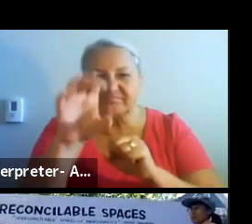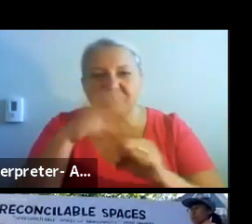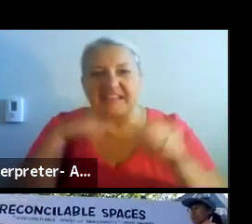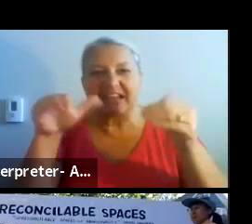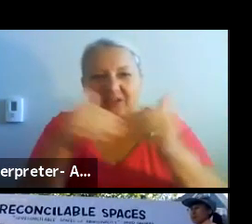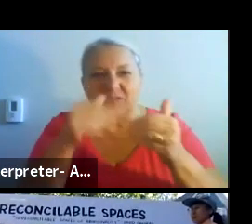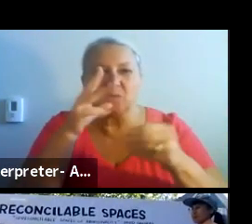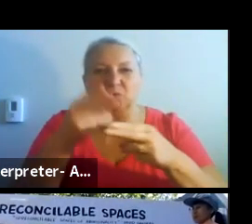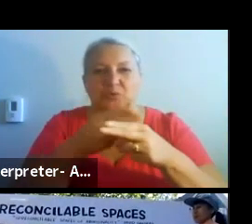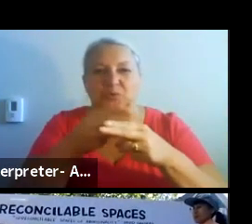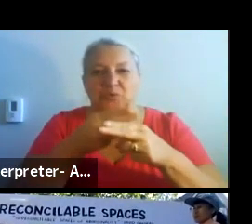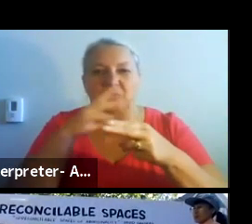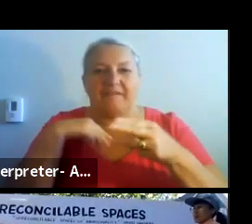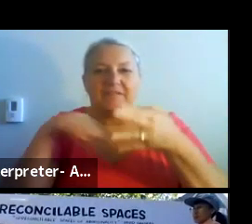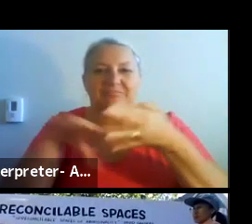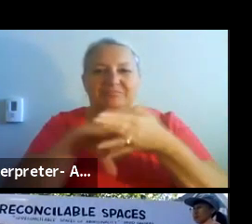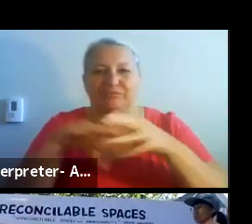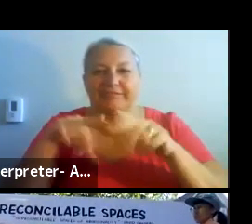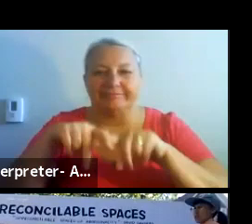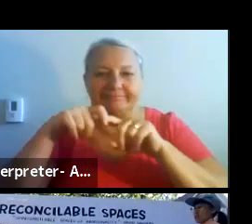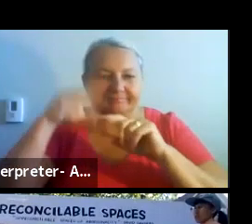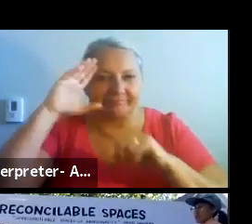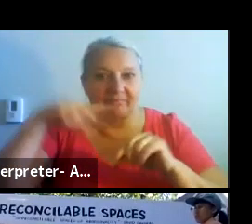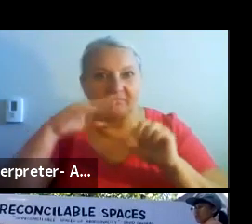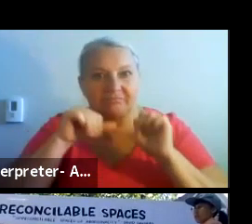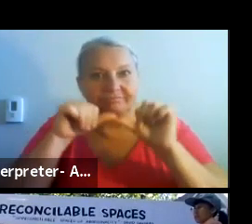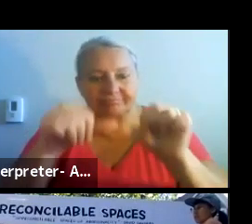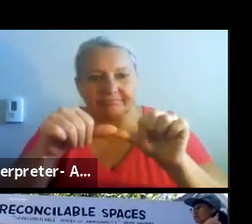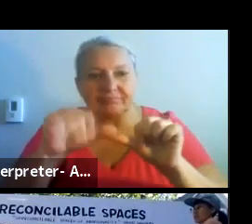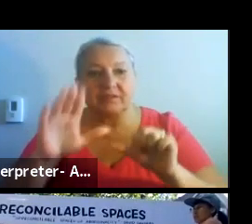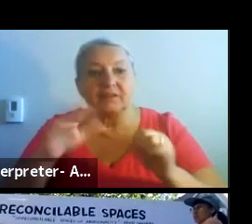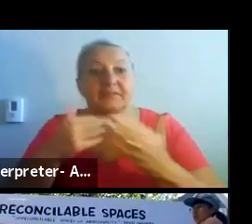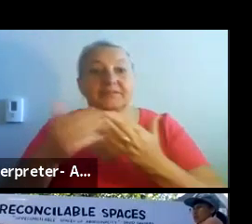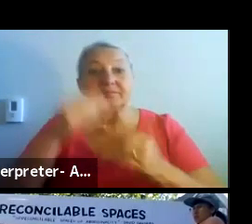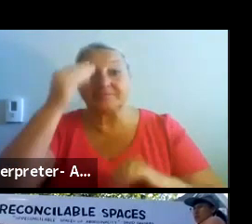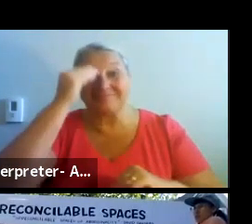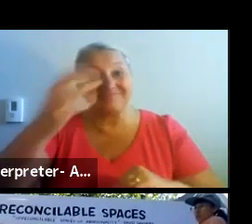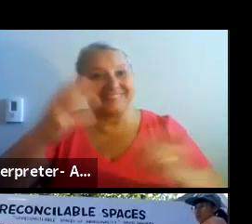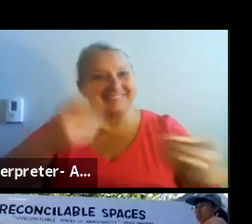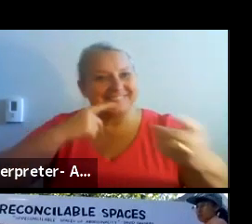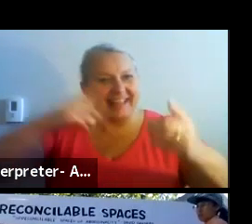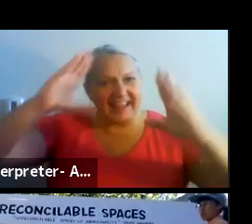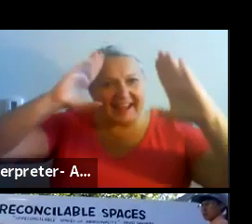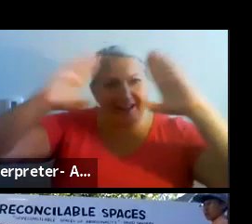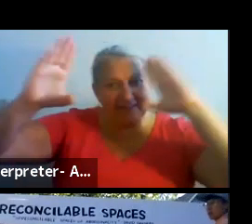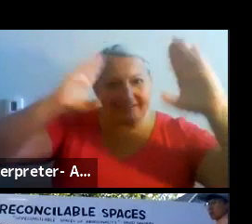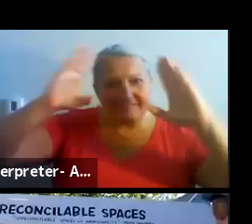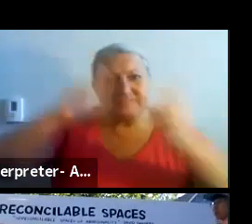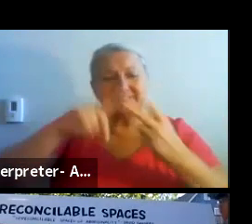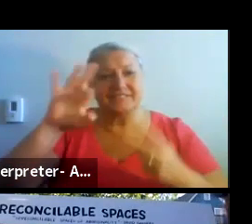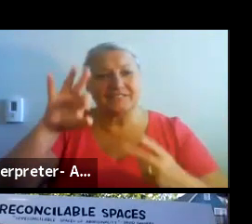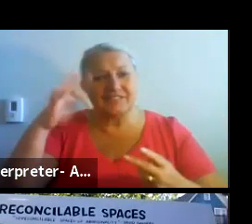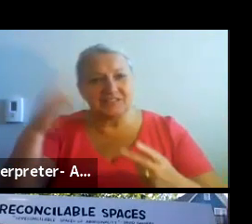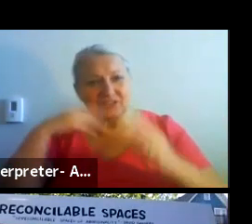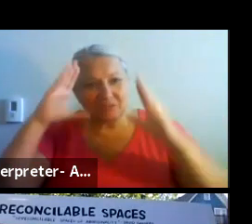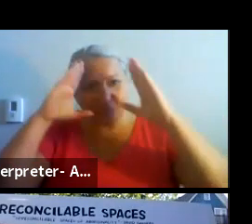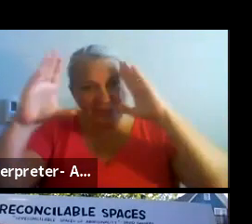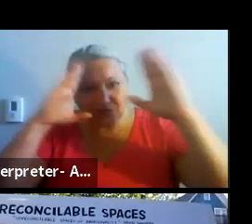and then give it away. I won't go on. So Anin Bojo, Skeno